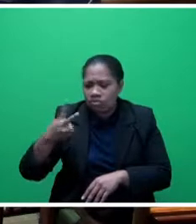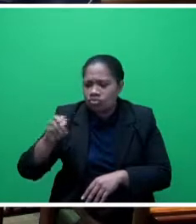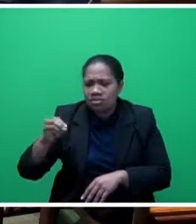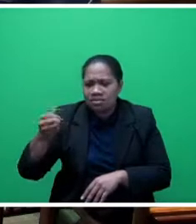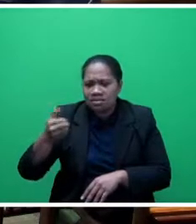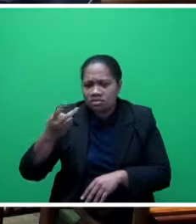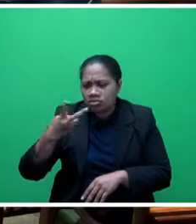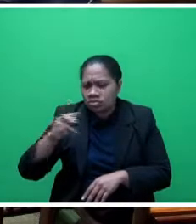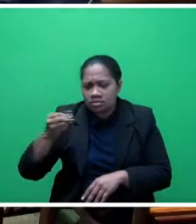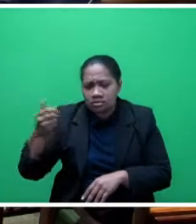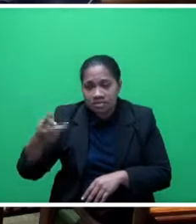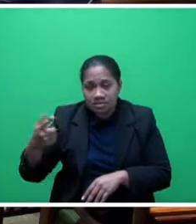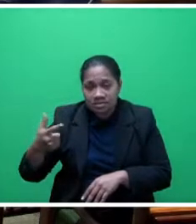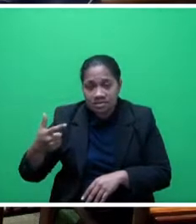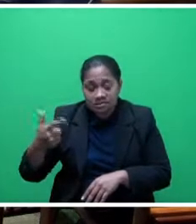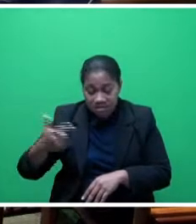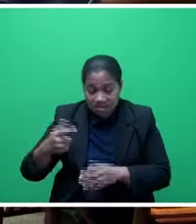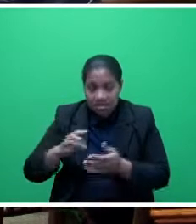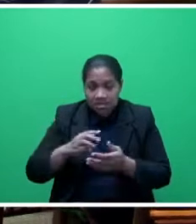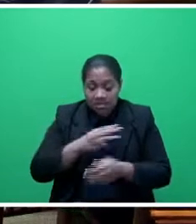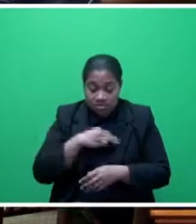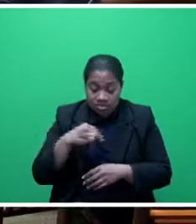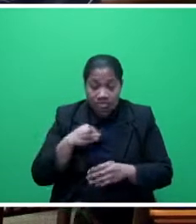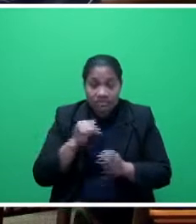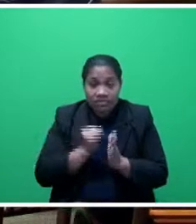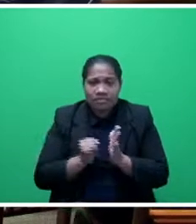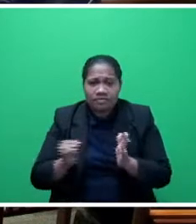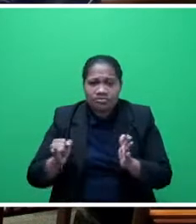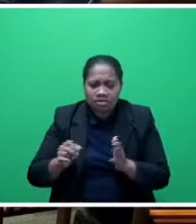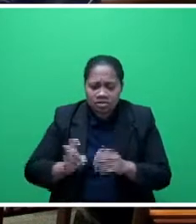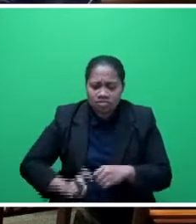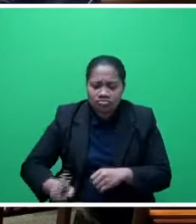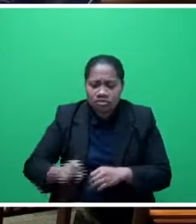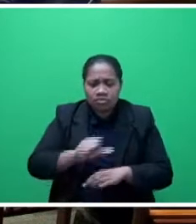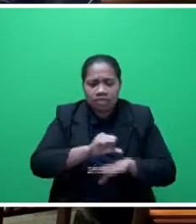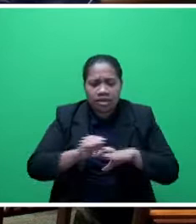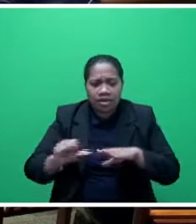2017 Ministry of Infrastructure and Transport annual reports.